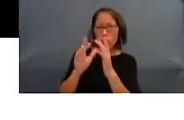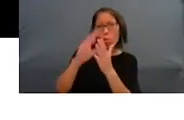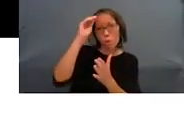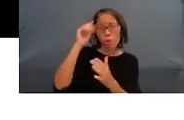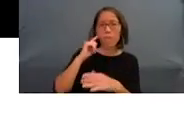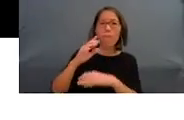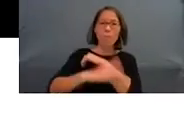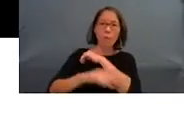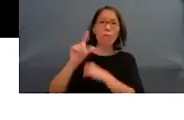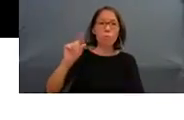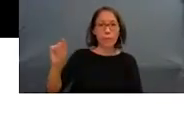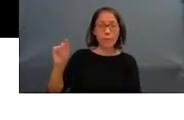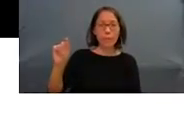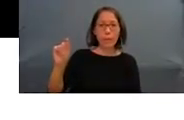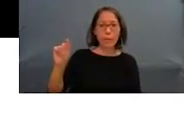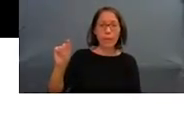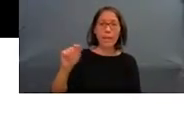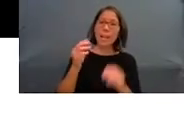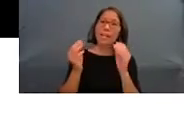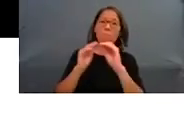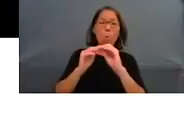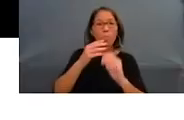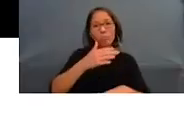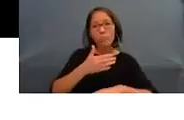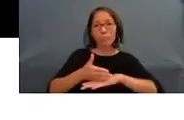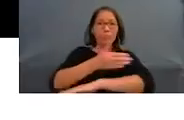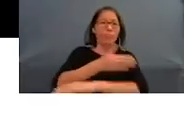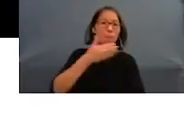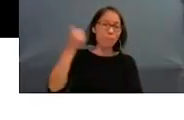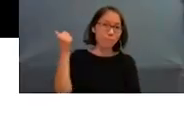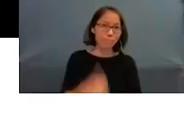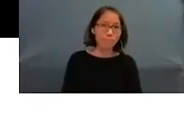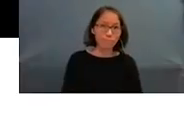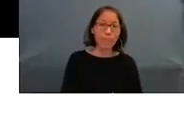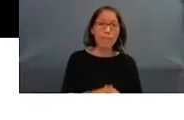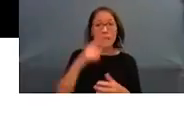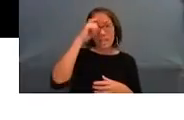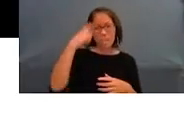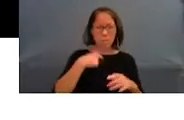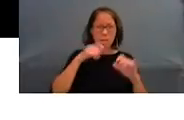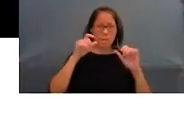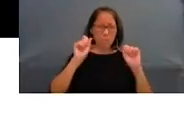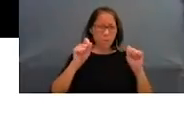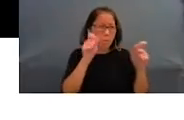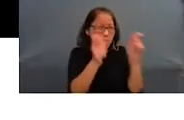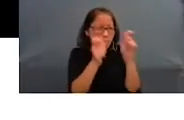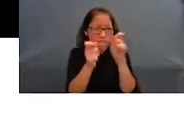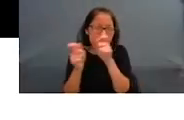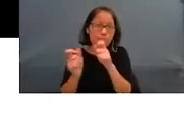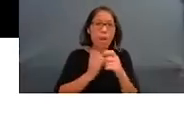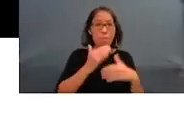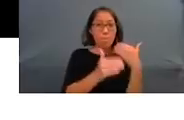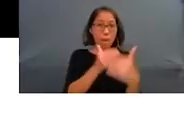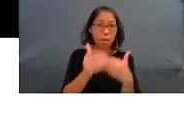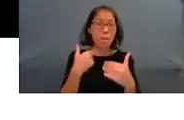fall of 2020 in a way that is much improved. Over the summer, we had an opportunity to refine our processes because we